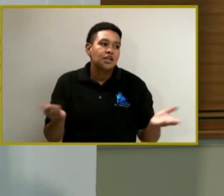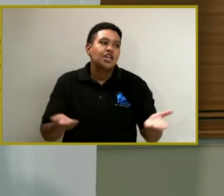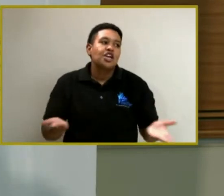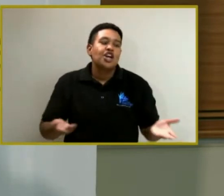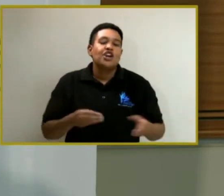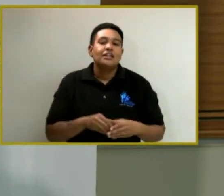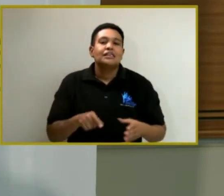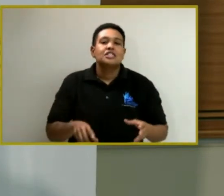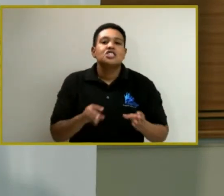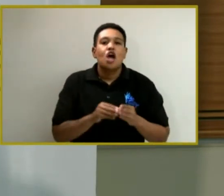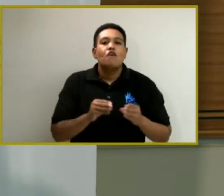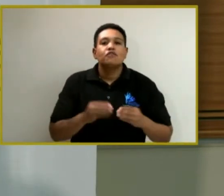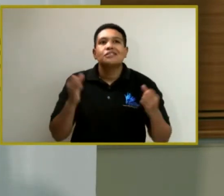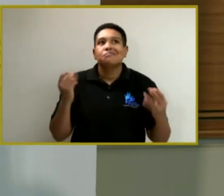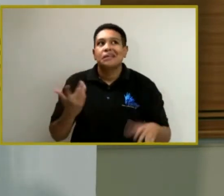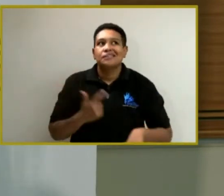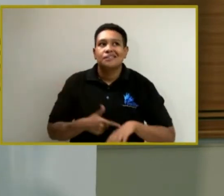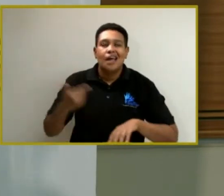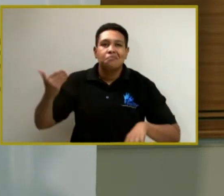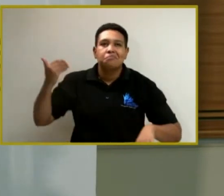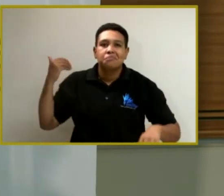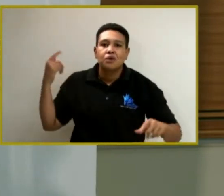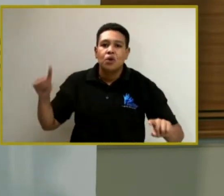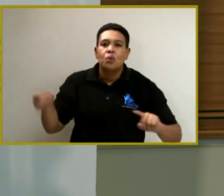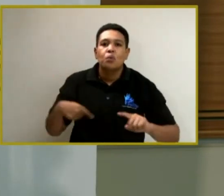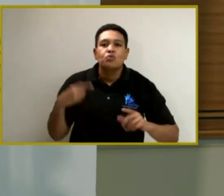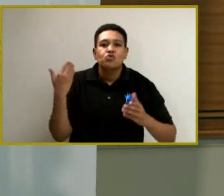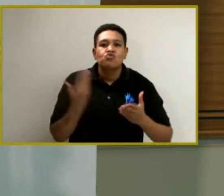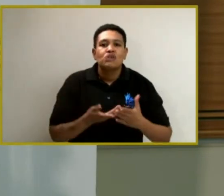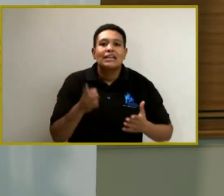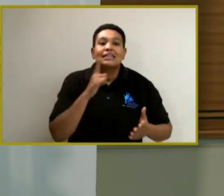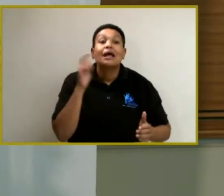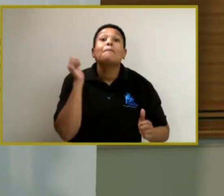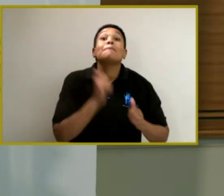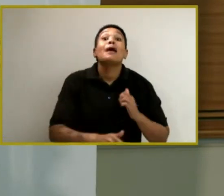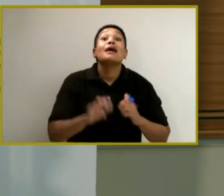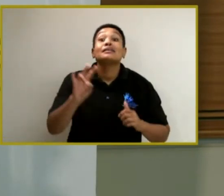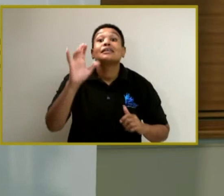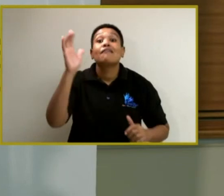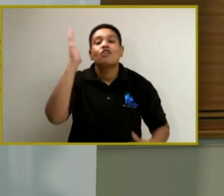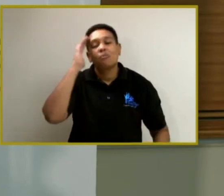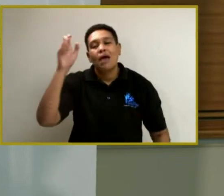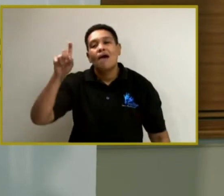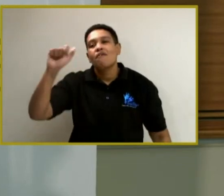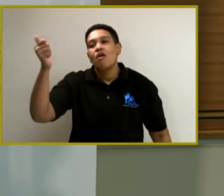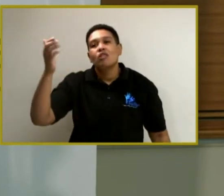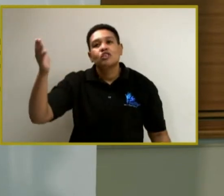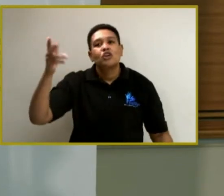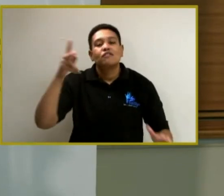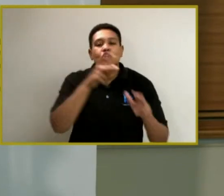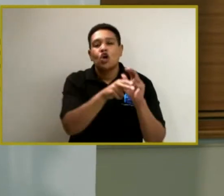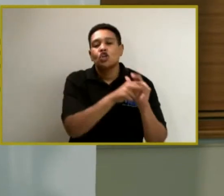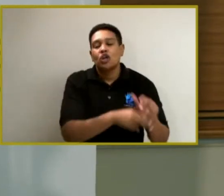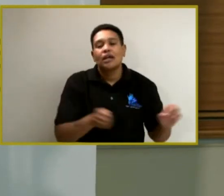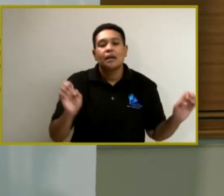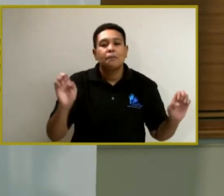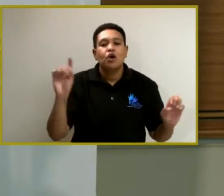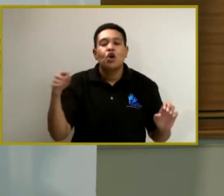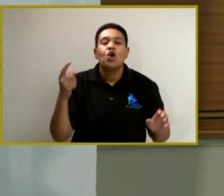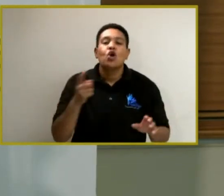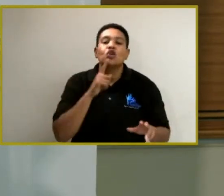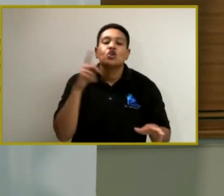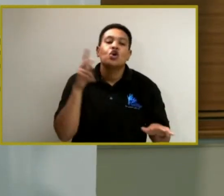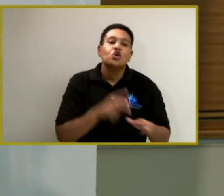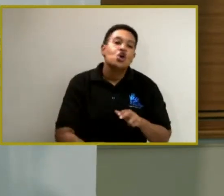at this press conference, that once we reach to passing that 700, we would go to emergencies only to